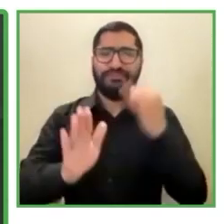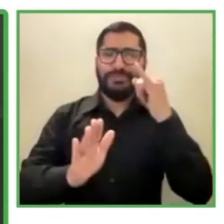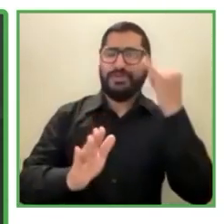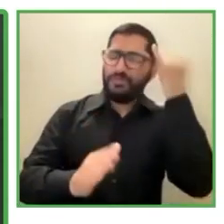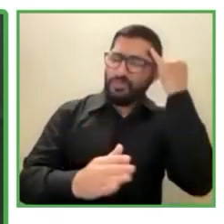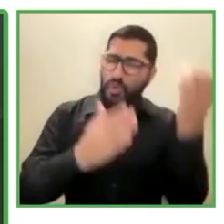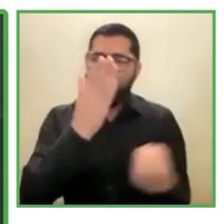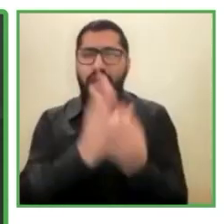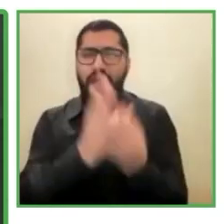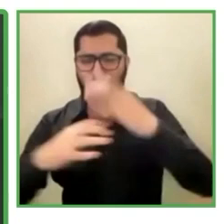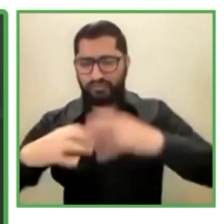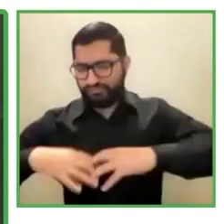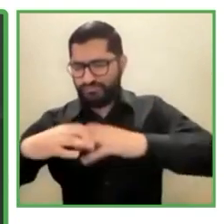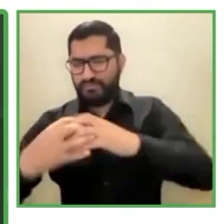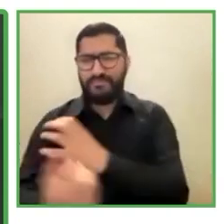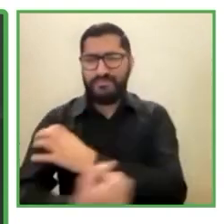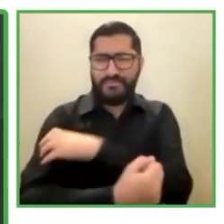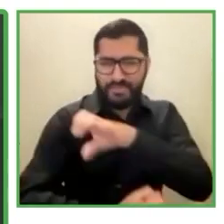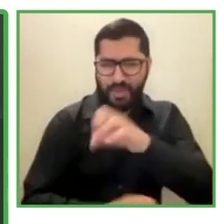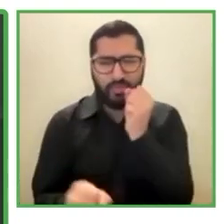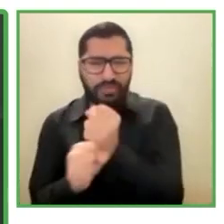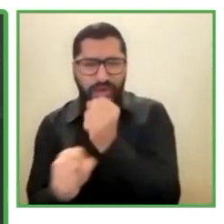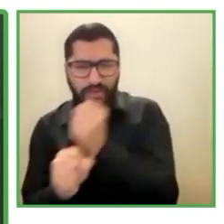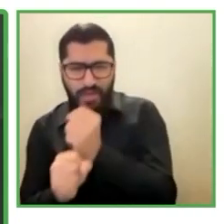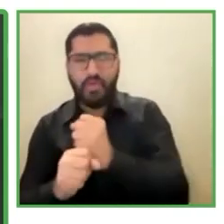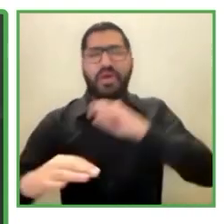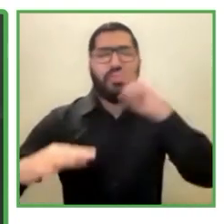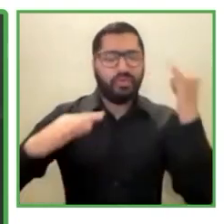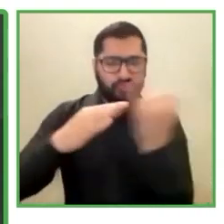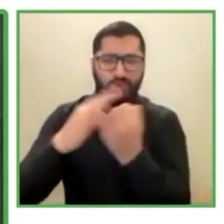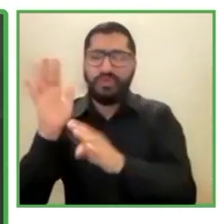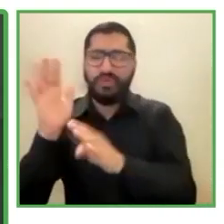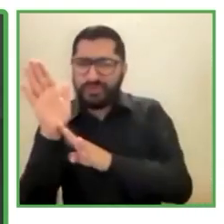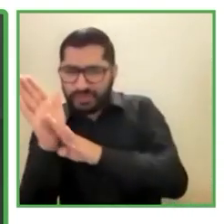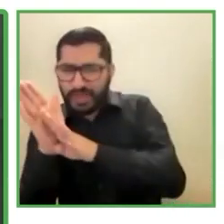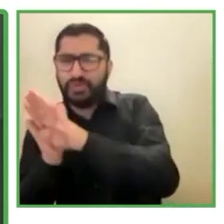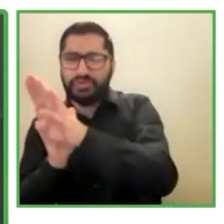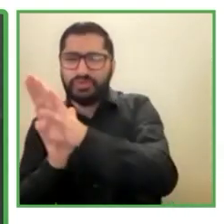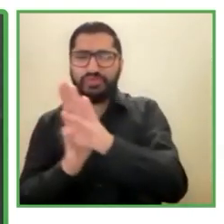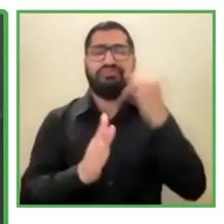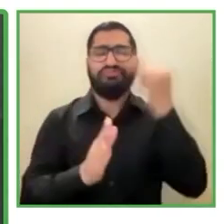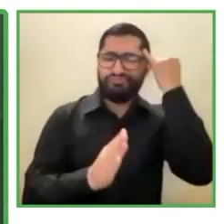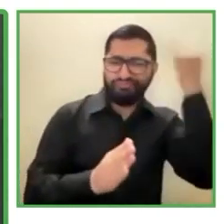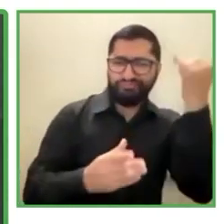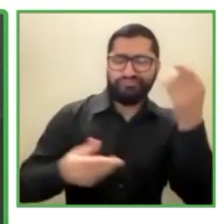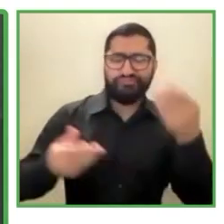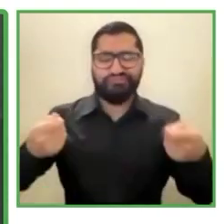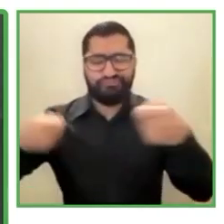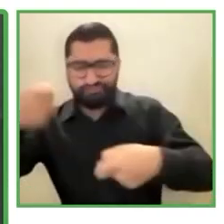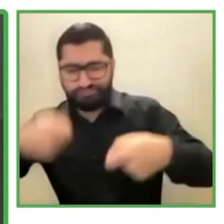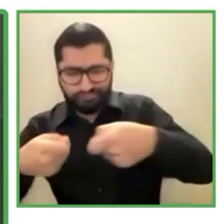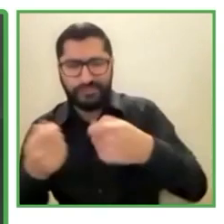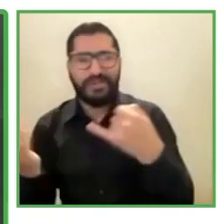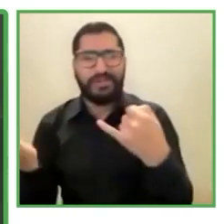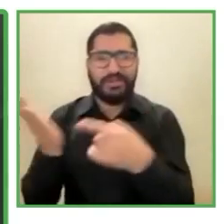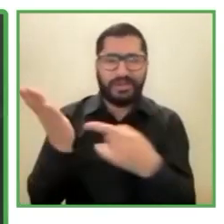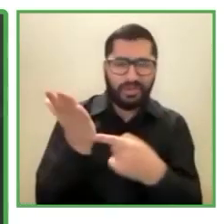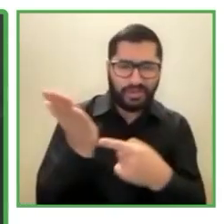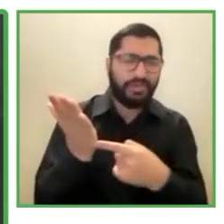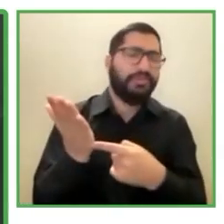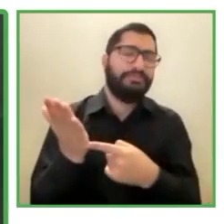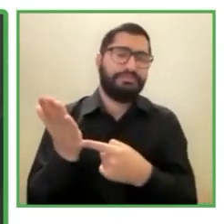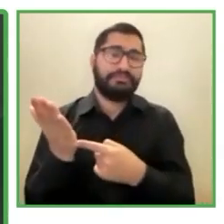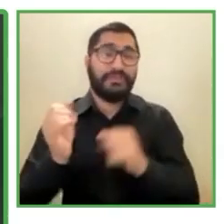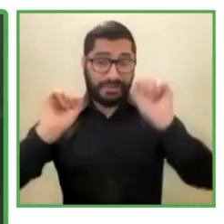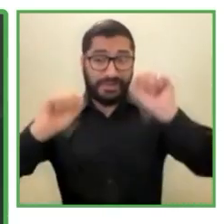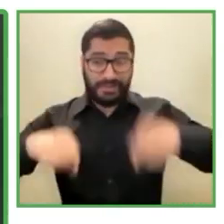to strengthen the inclusive employment and the development of technology and innovation that promotes inclusion, but also